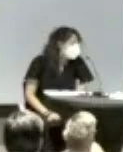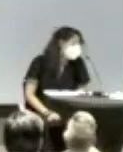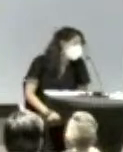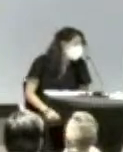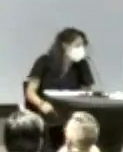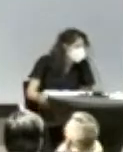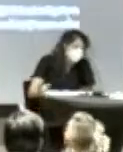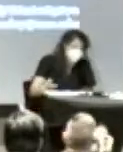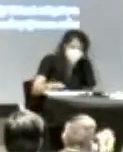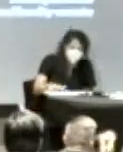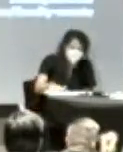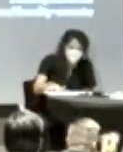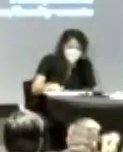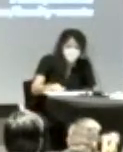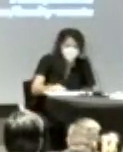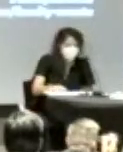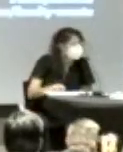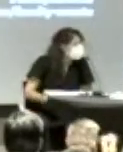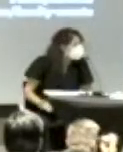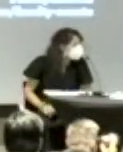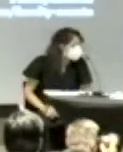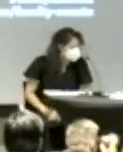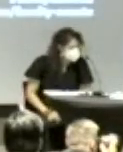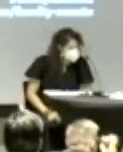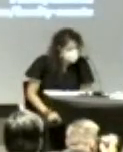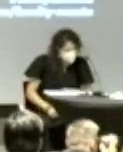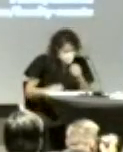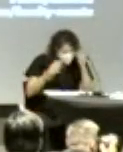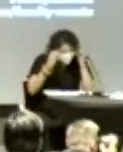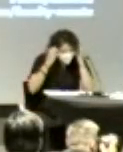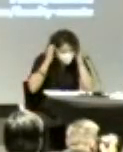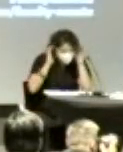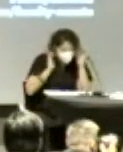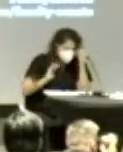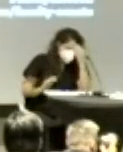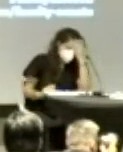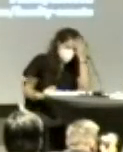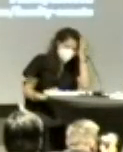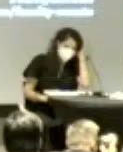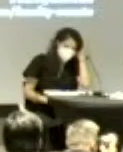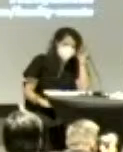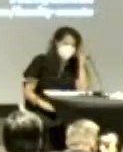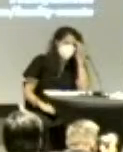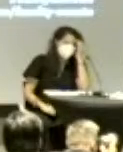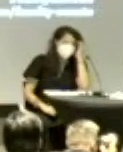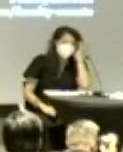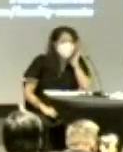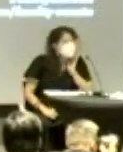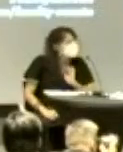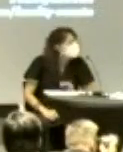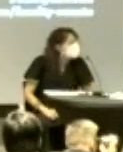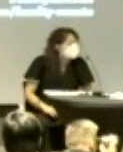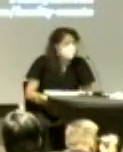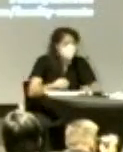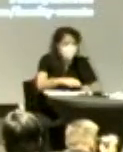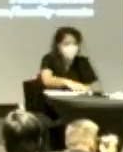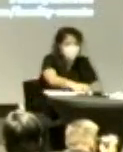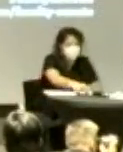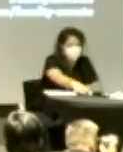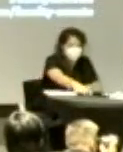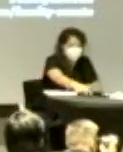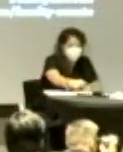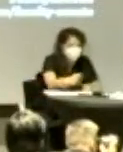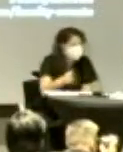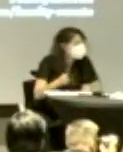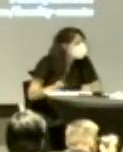faculty for the School of Nursing, Lecturer of Nursing, and I'm one of the senators for Senate as an academic representative. And believe